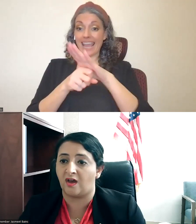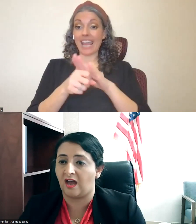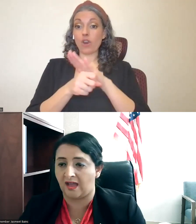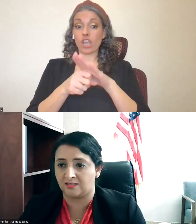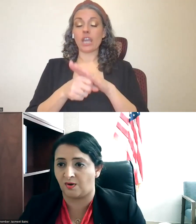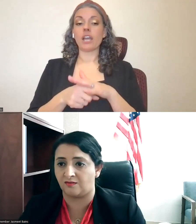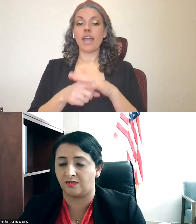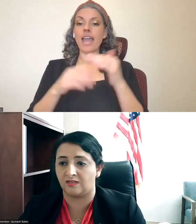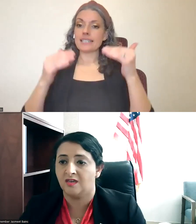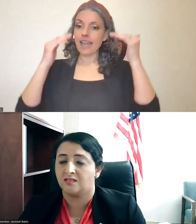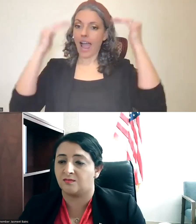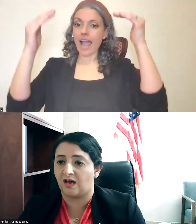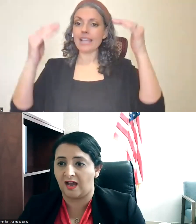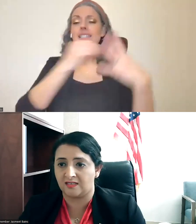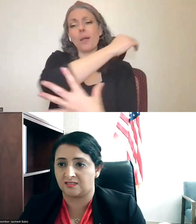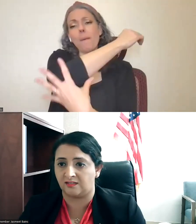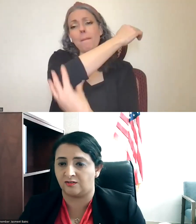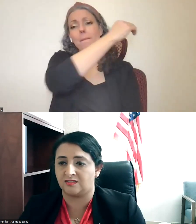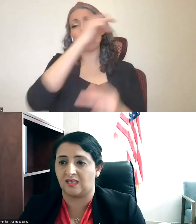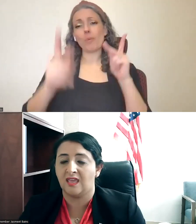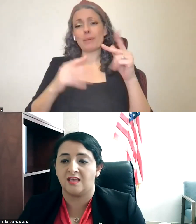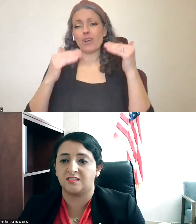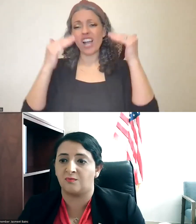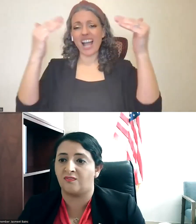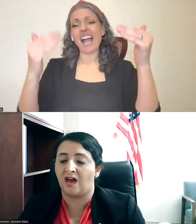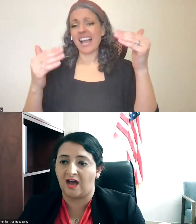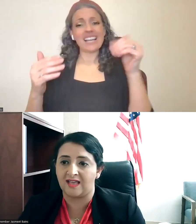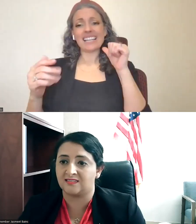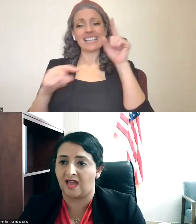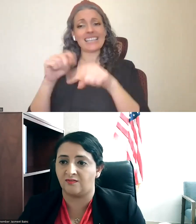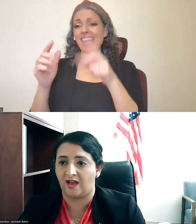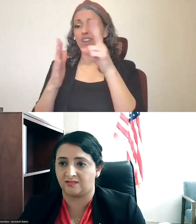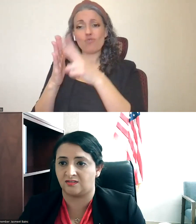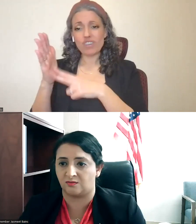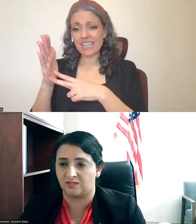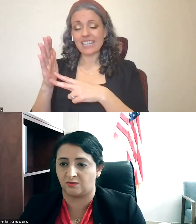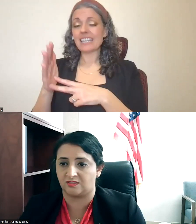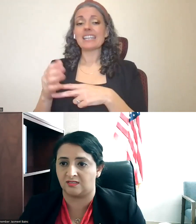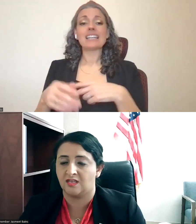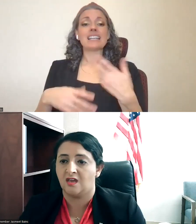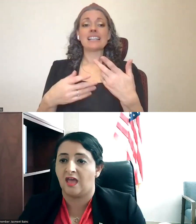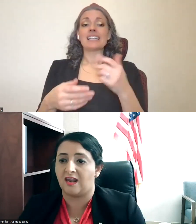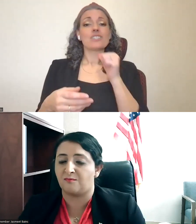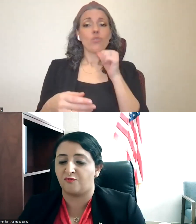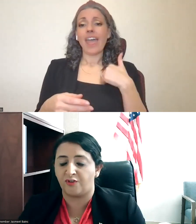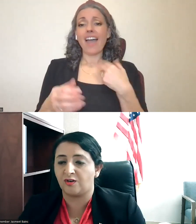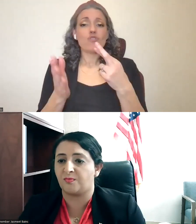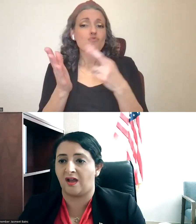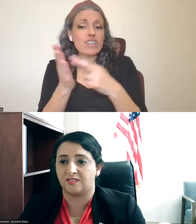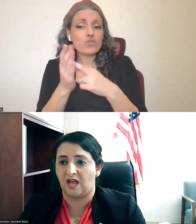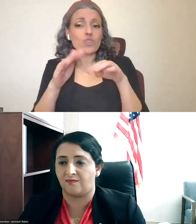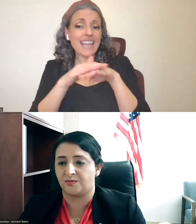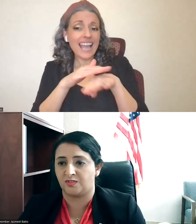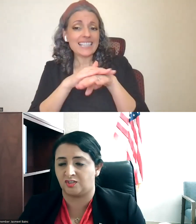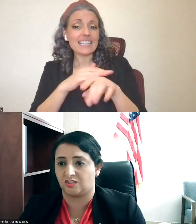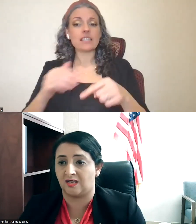some of the highest poverty, some of the highest illiteracy, and some of the highest lack of access to resources. And I'm very proud